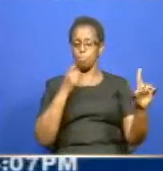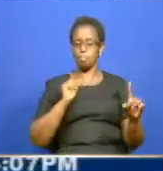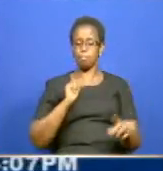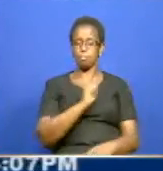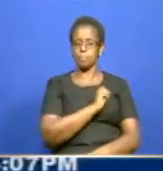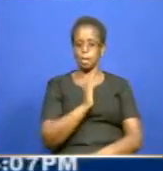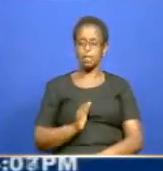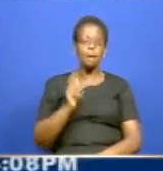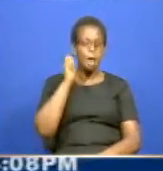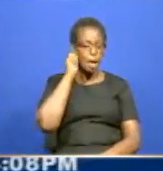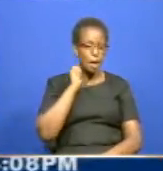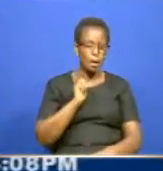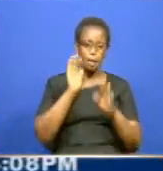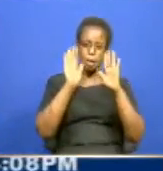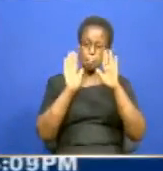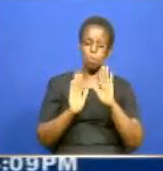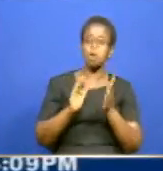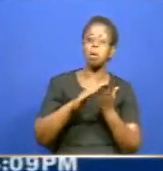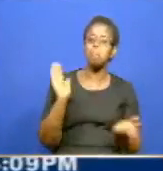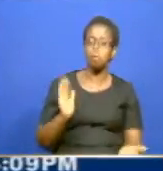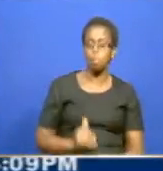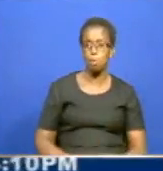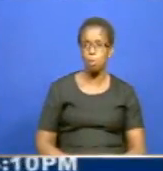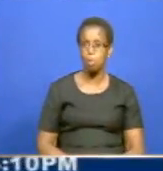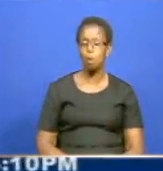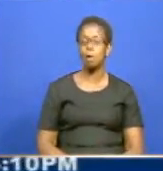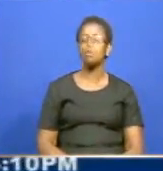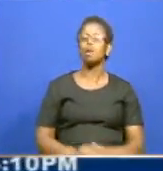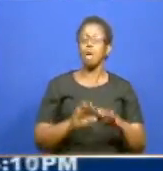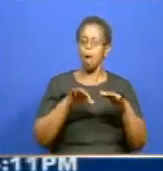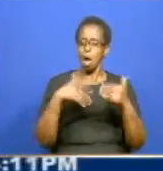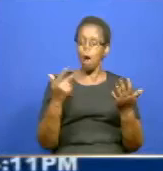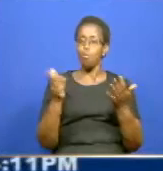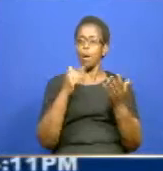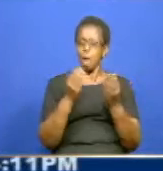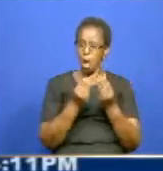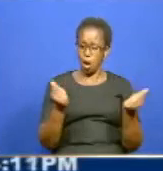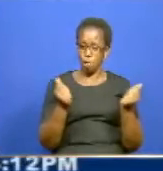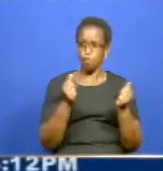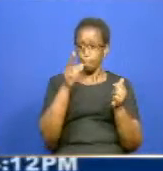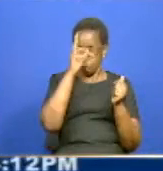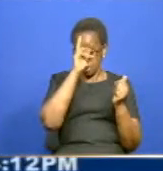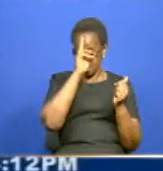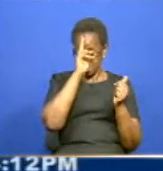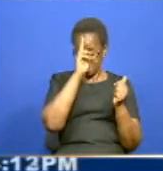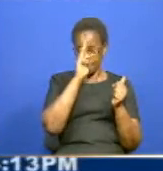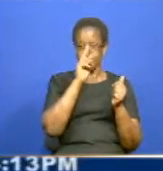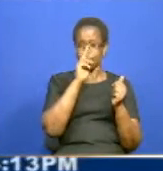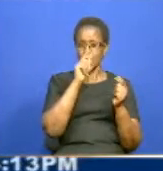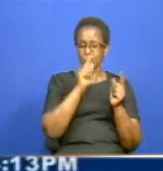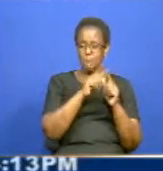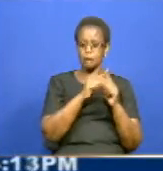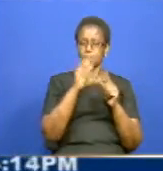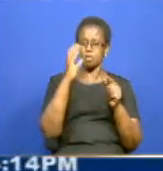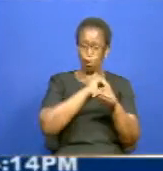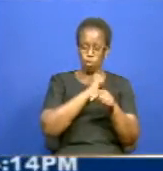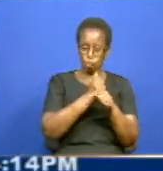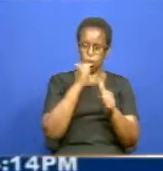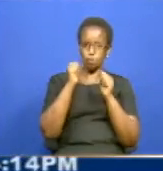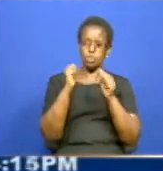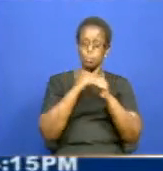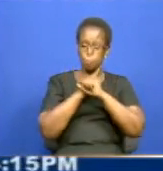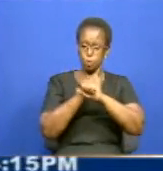and reform our police force, Mr. Speaker, as a civil authority that protects wananchi is very